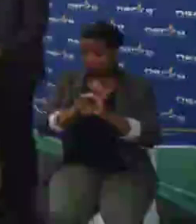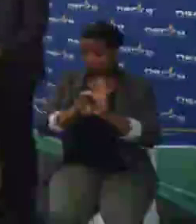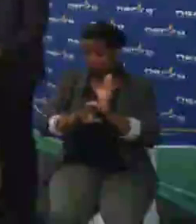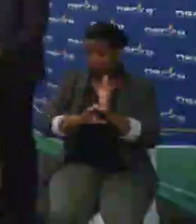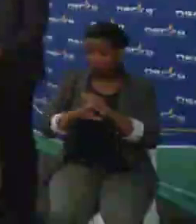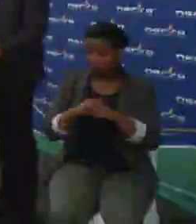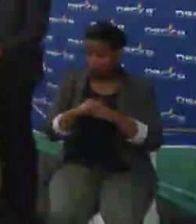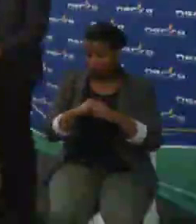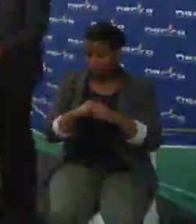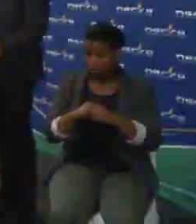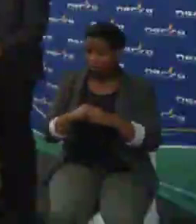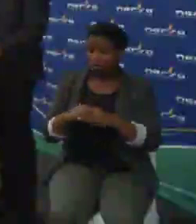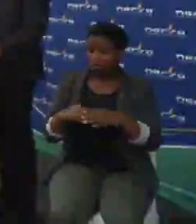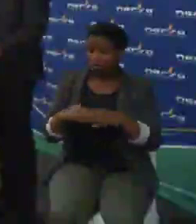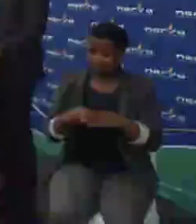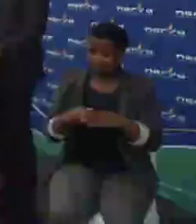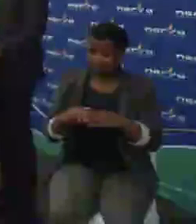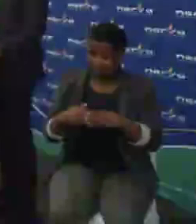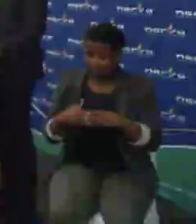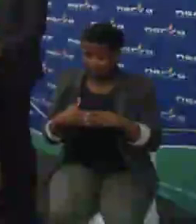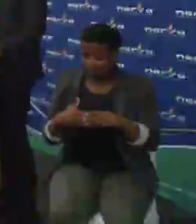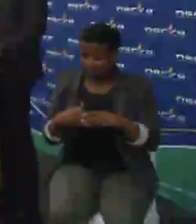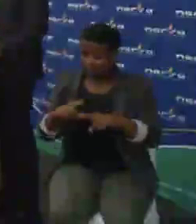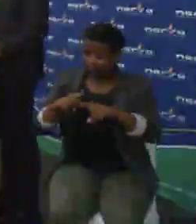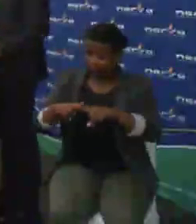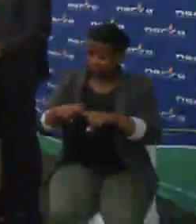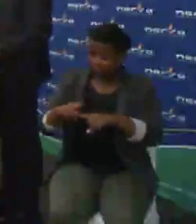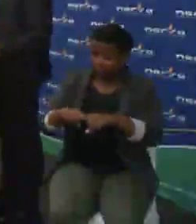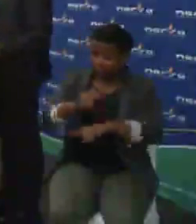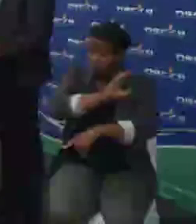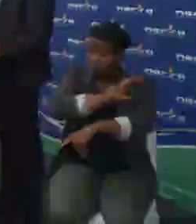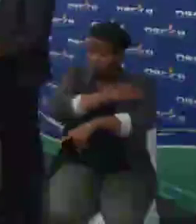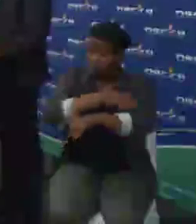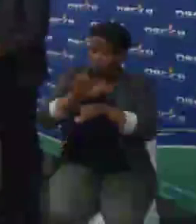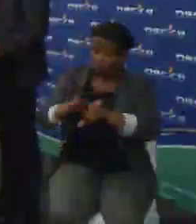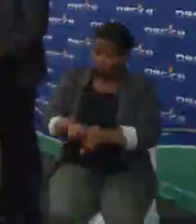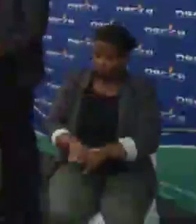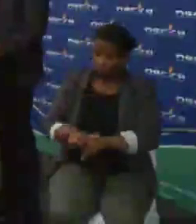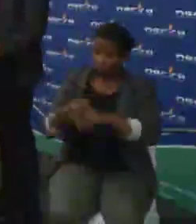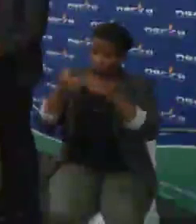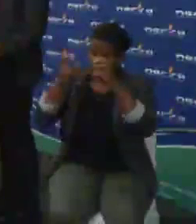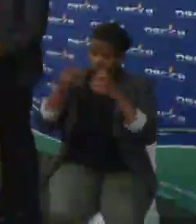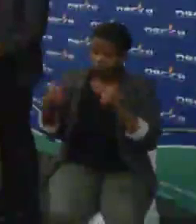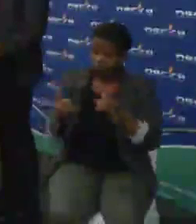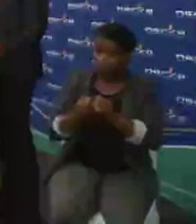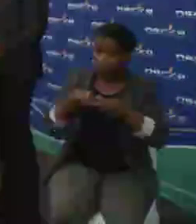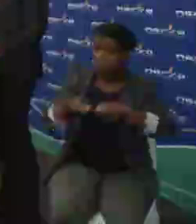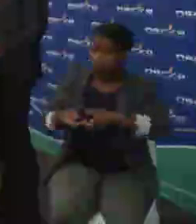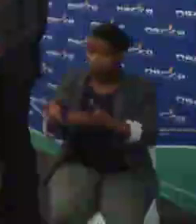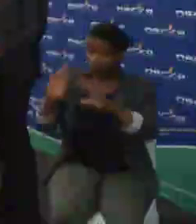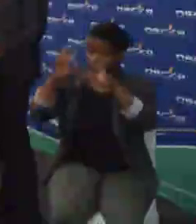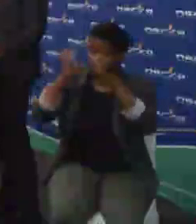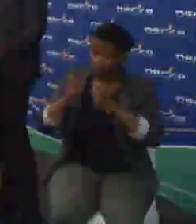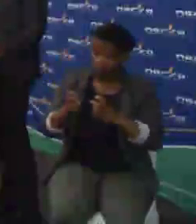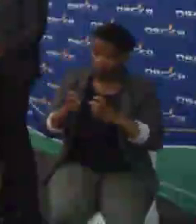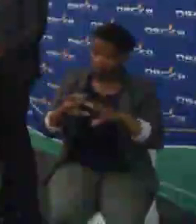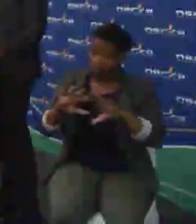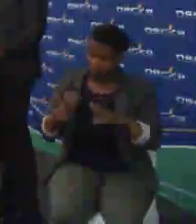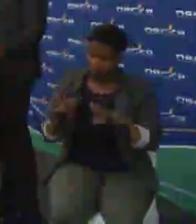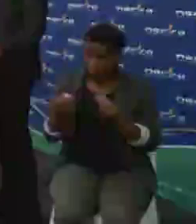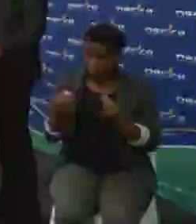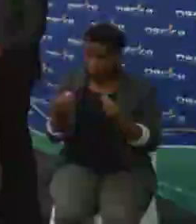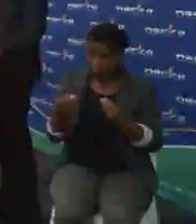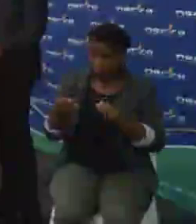insufficient, largely because these so-called independent power producers are still forced to sell their electricity through Eskom. How, after all, can